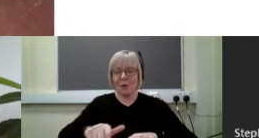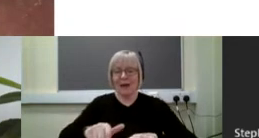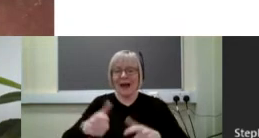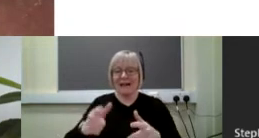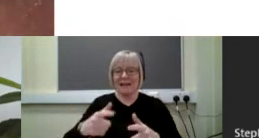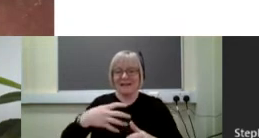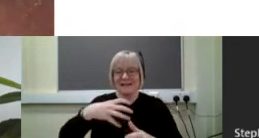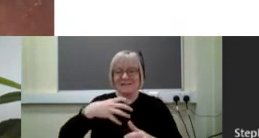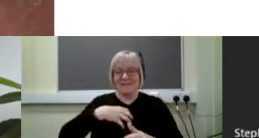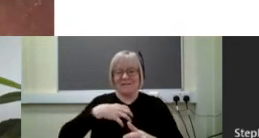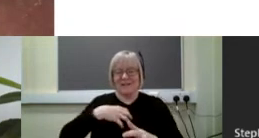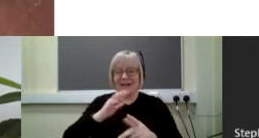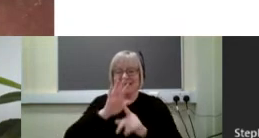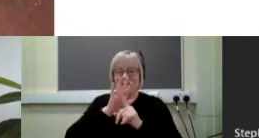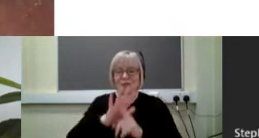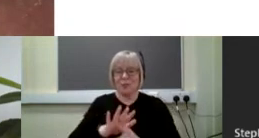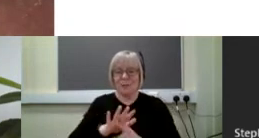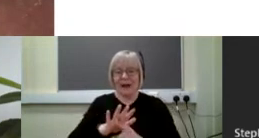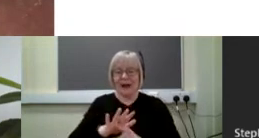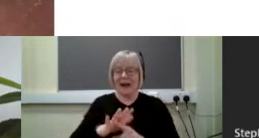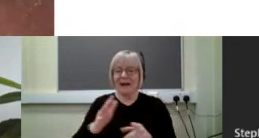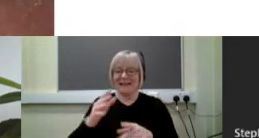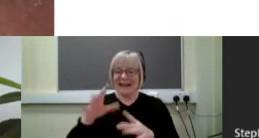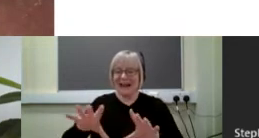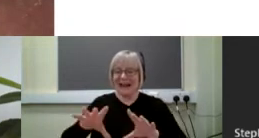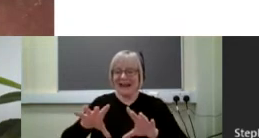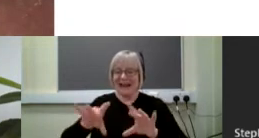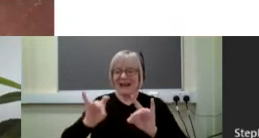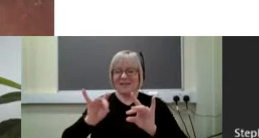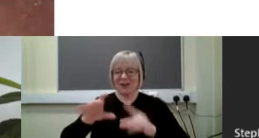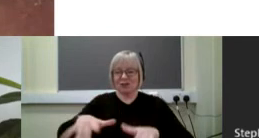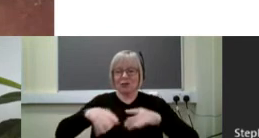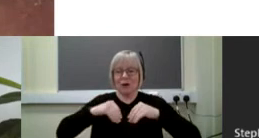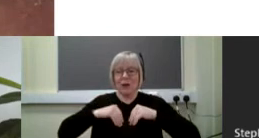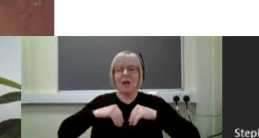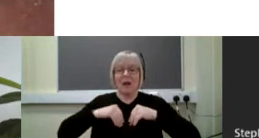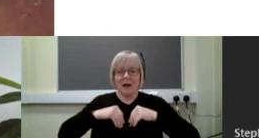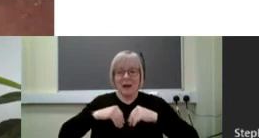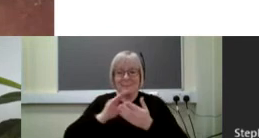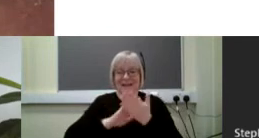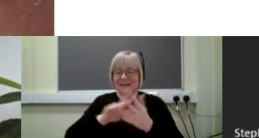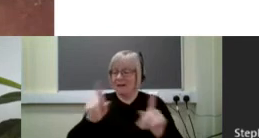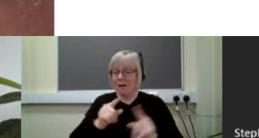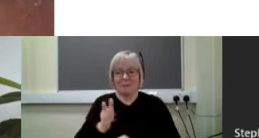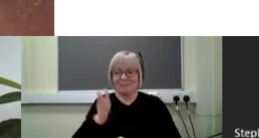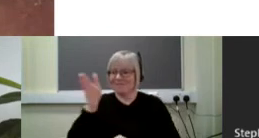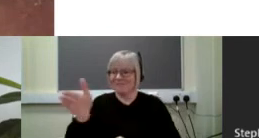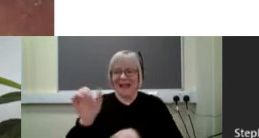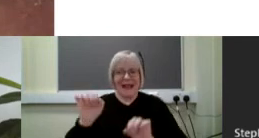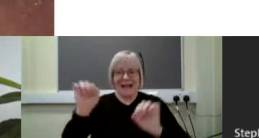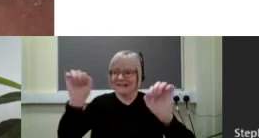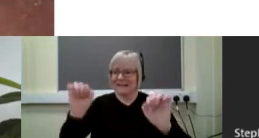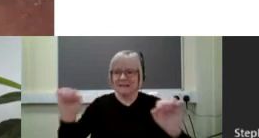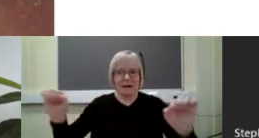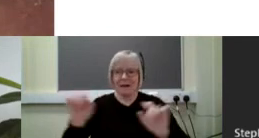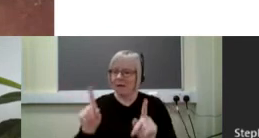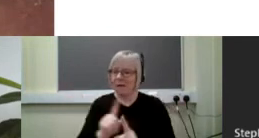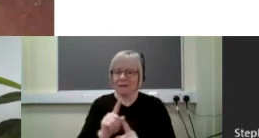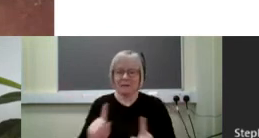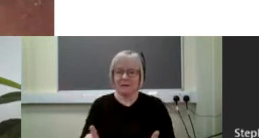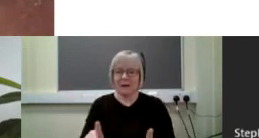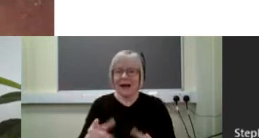discrimination and COVID-19 infection meant that some could not exercise, and they also had limited access to essential